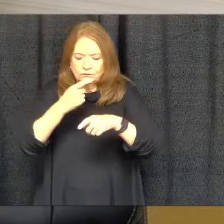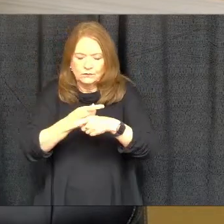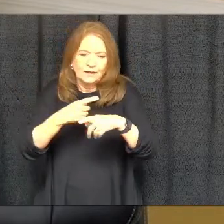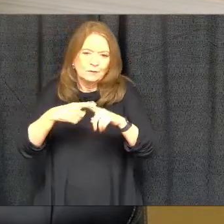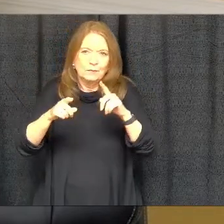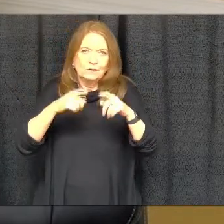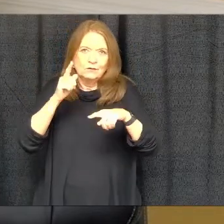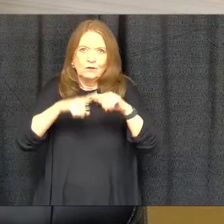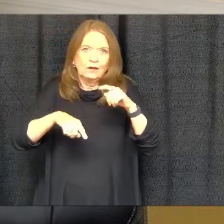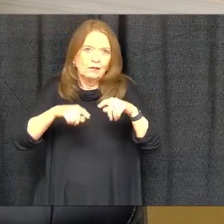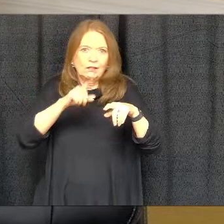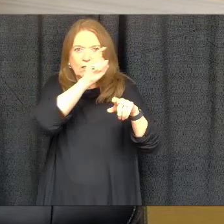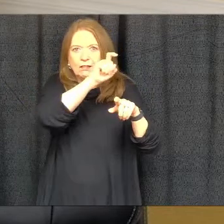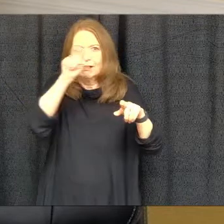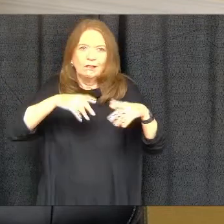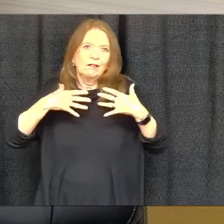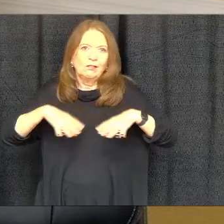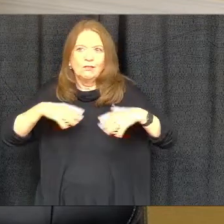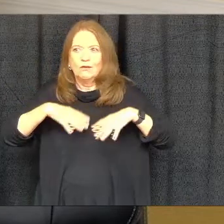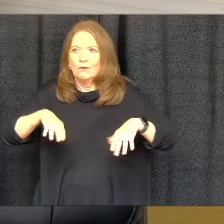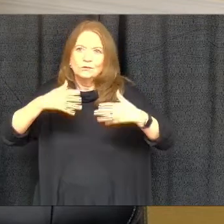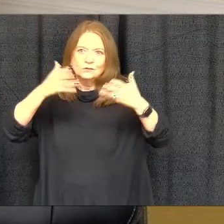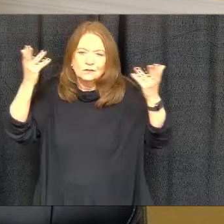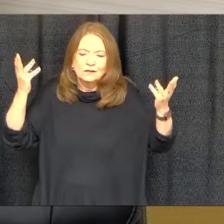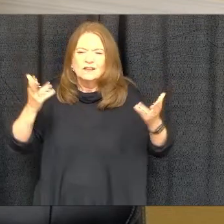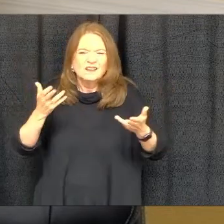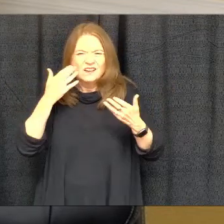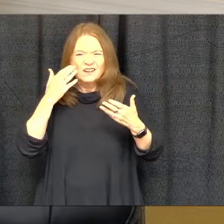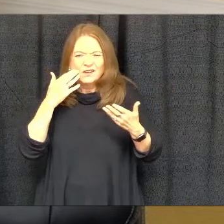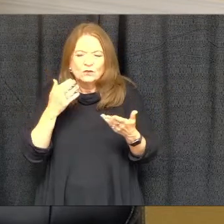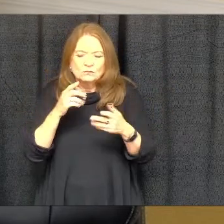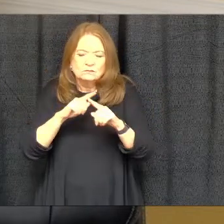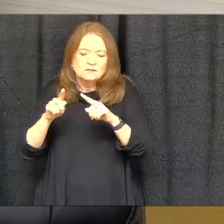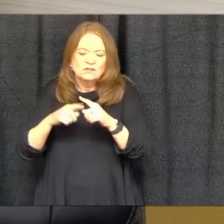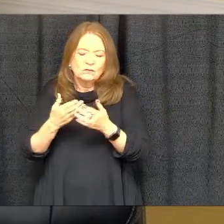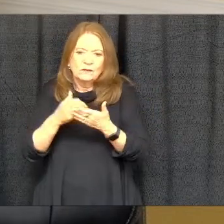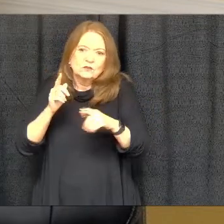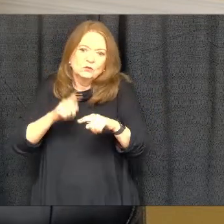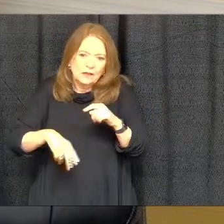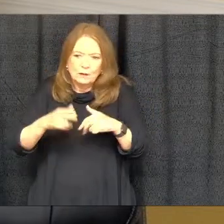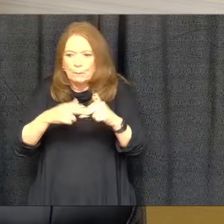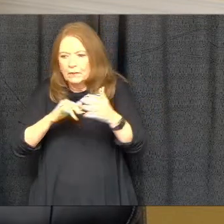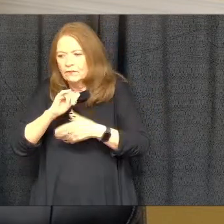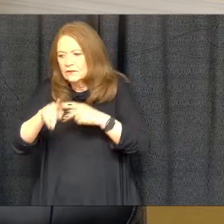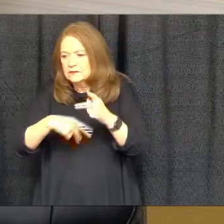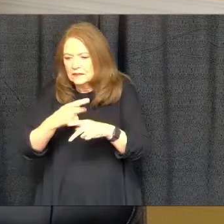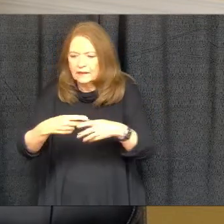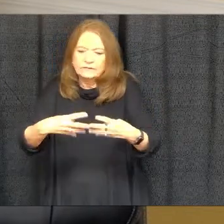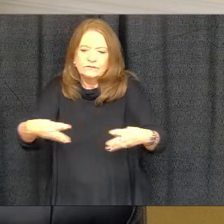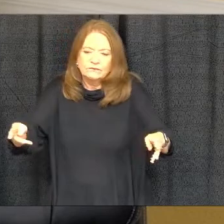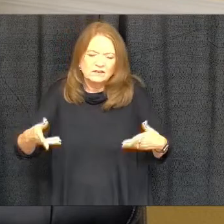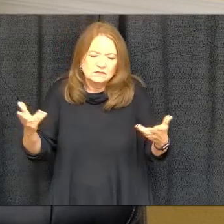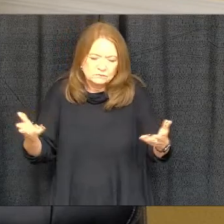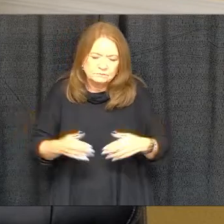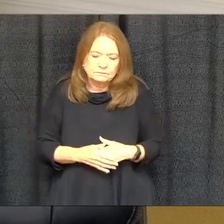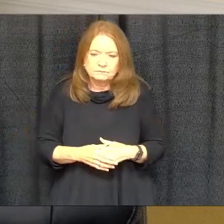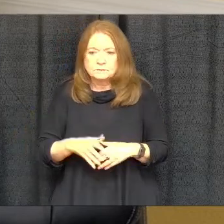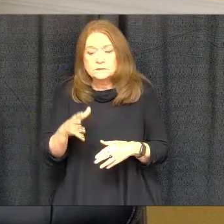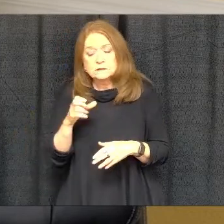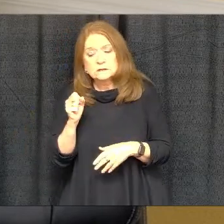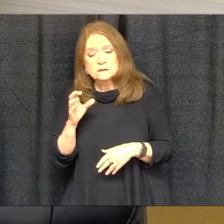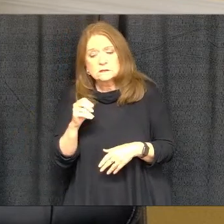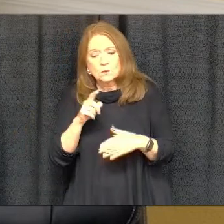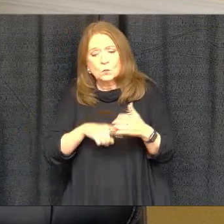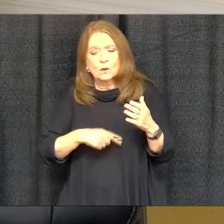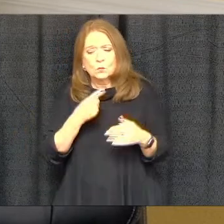up some clothes on a clothesline. You see what I'm saying? Different things. You can't build this type of fence, and all of this. And so what